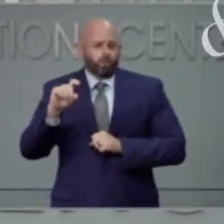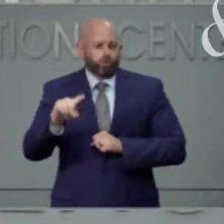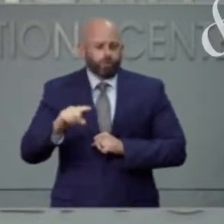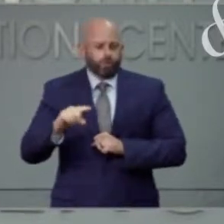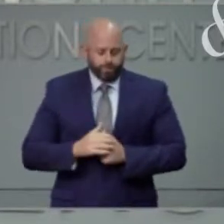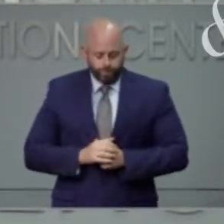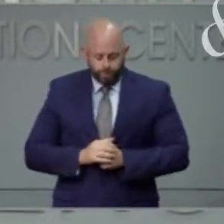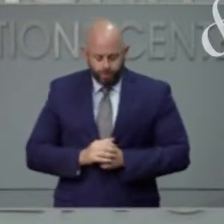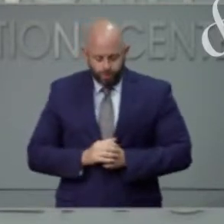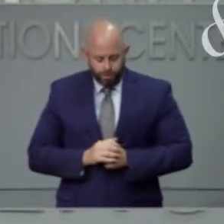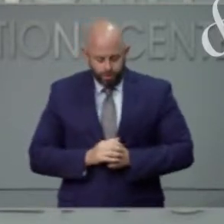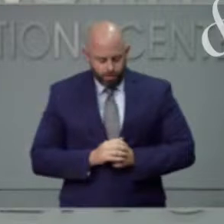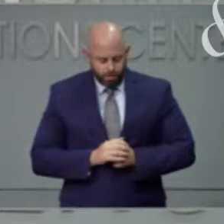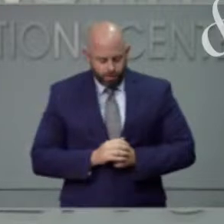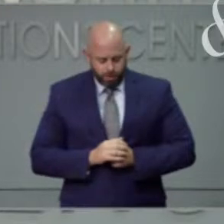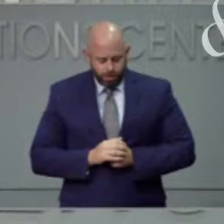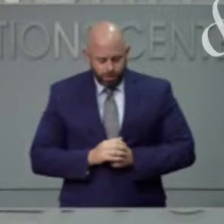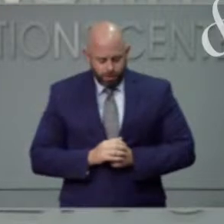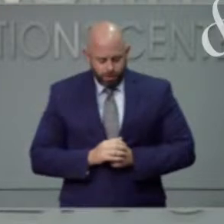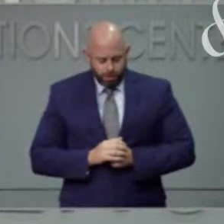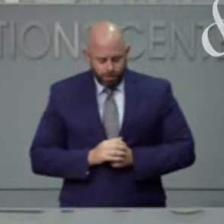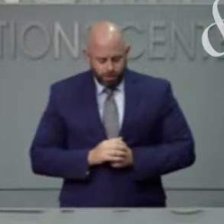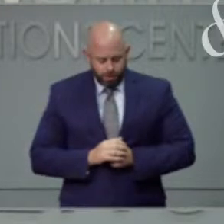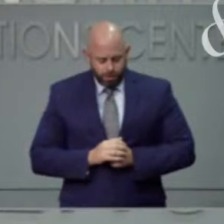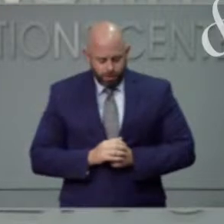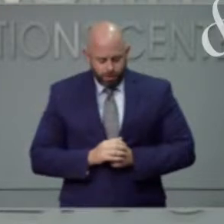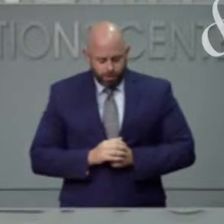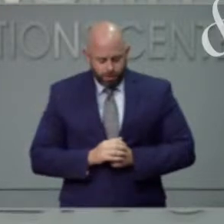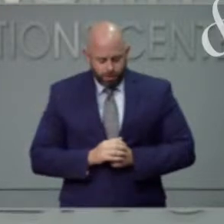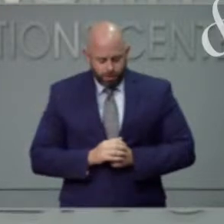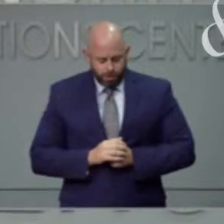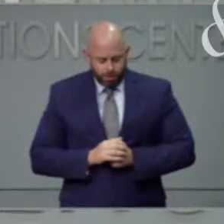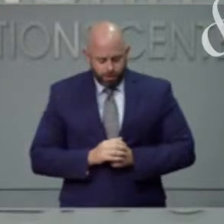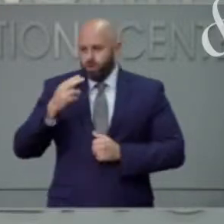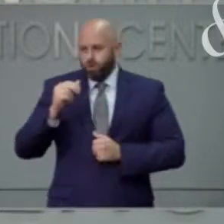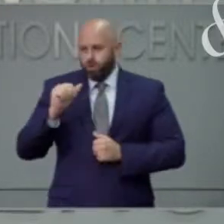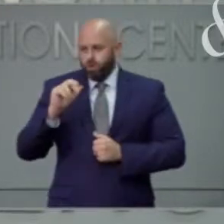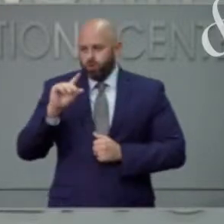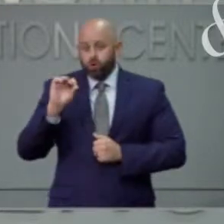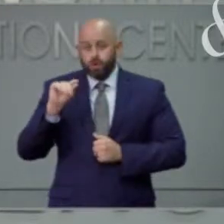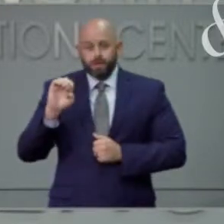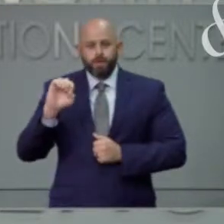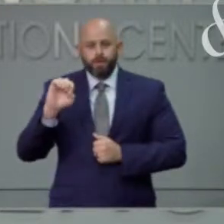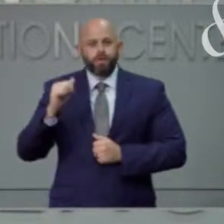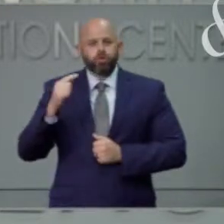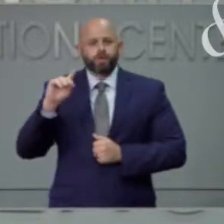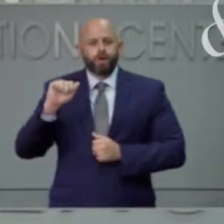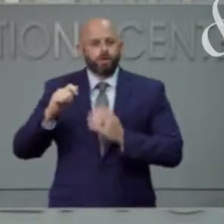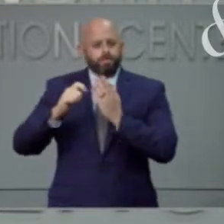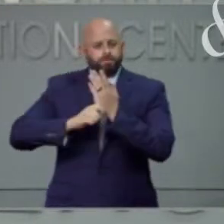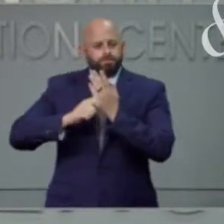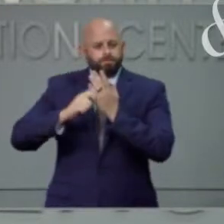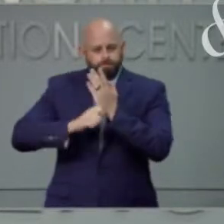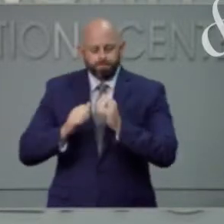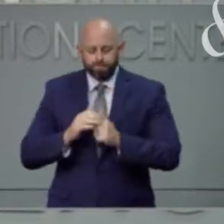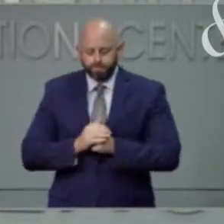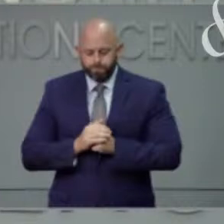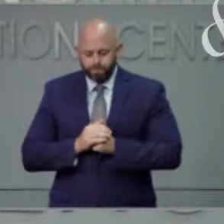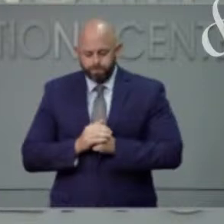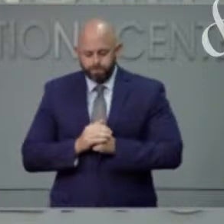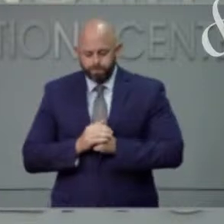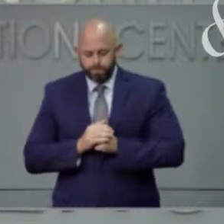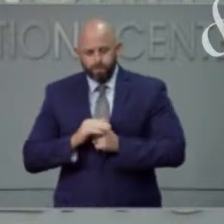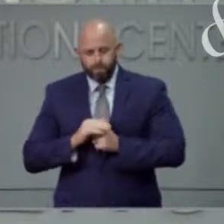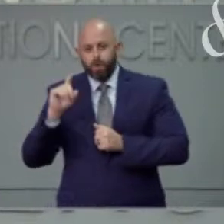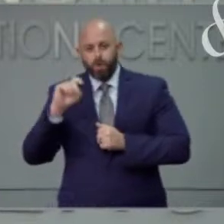Hi, this is Katie Peralta with the Charlotte Agenda. Quick question about the point about our numbers going in the